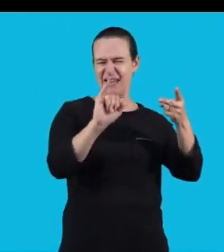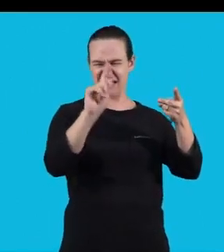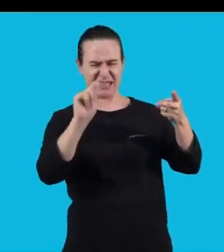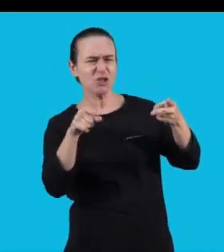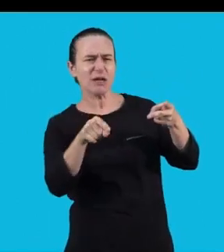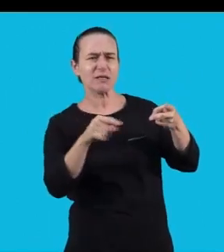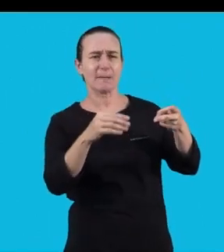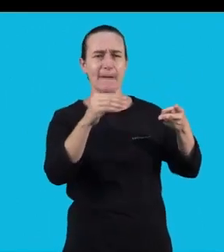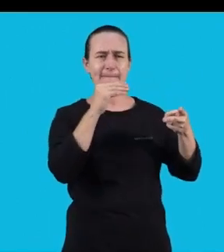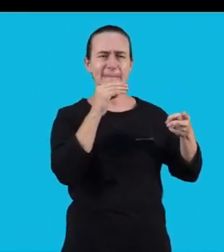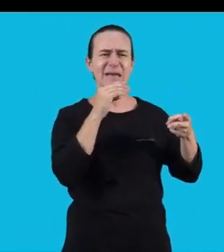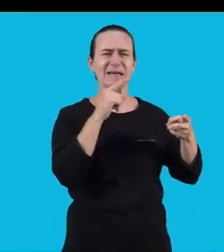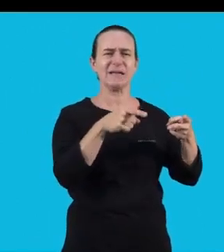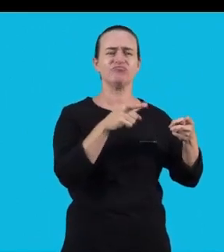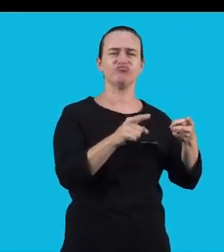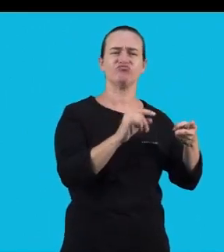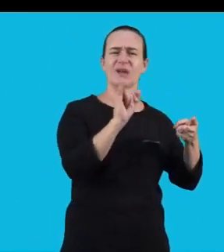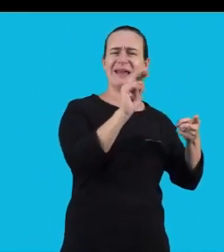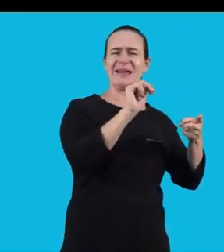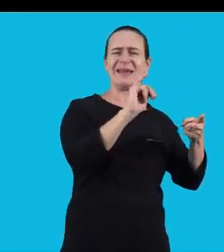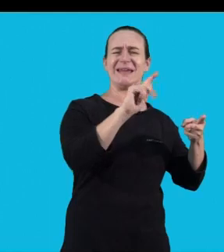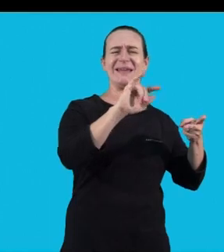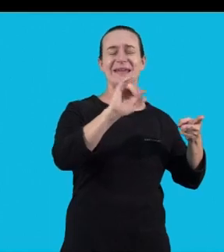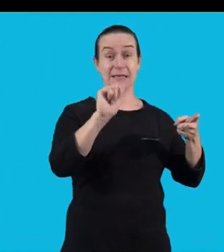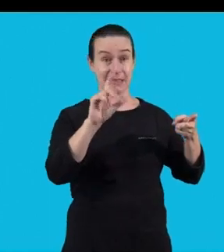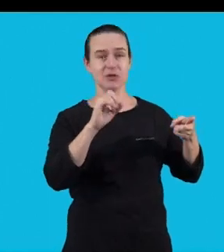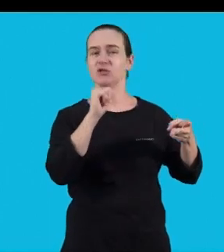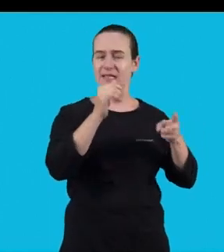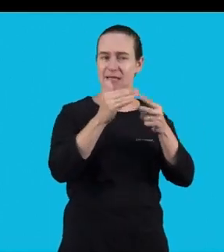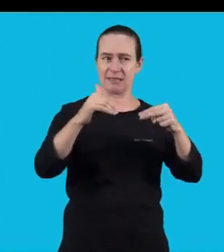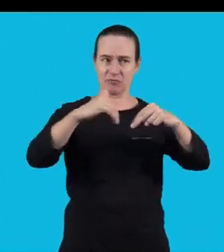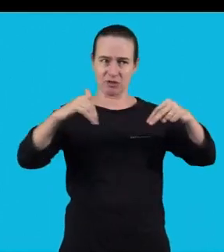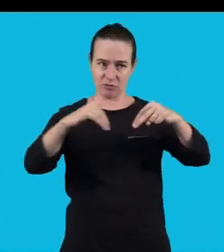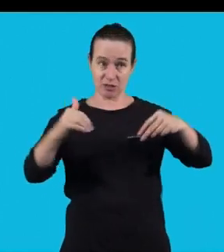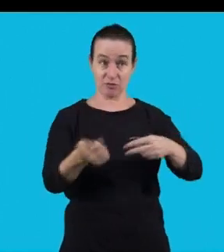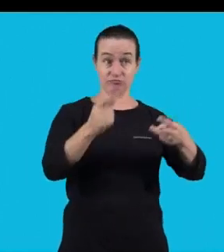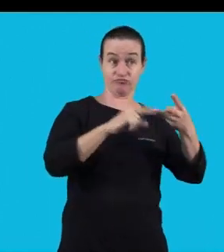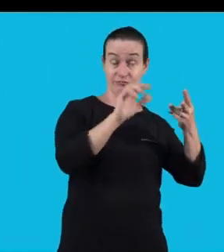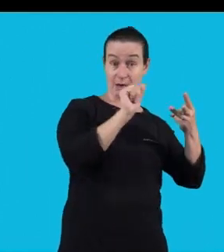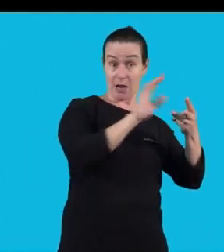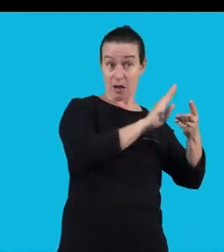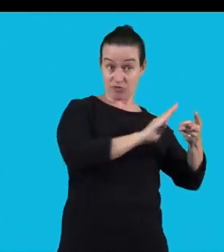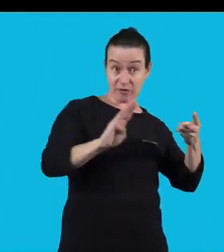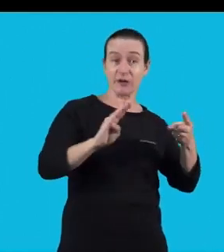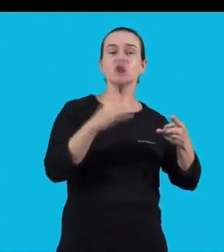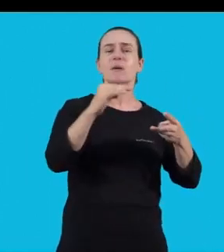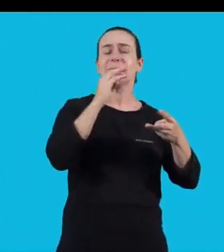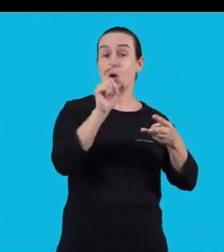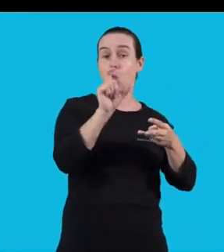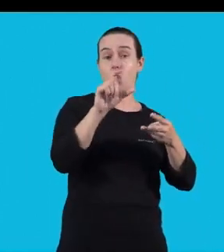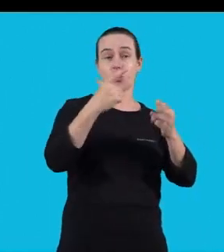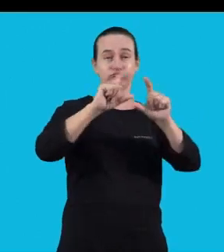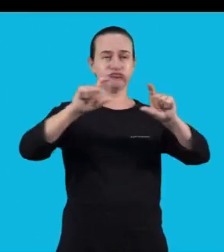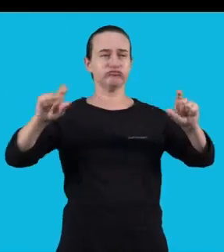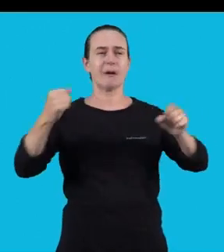initials pronounced separately, and abbreviations are a shortened form of a word or phrase often used for convenience